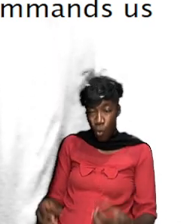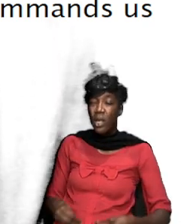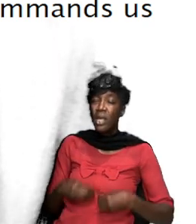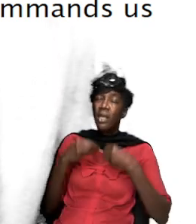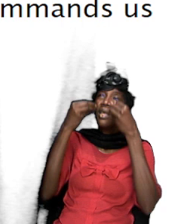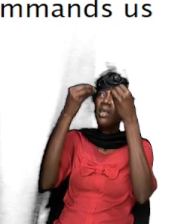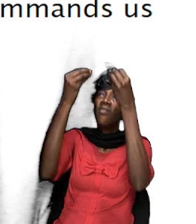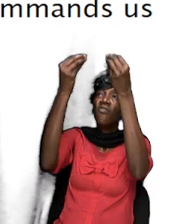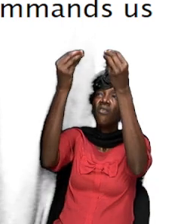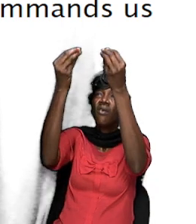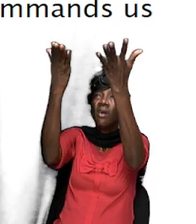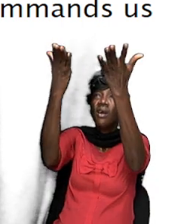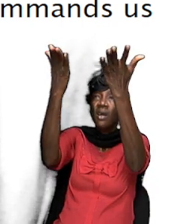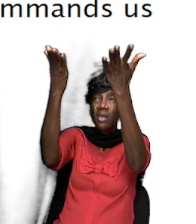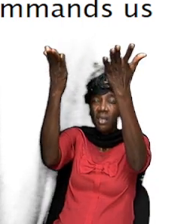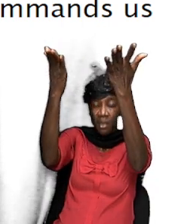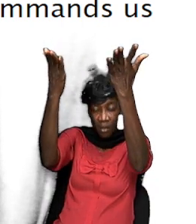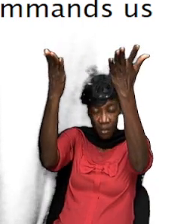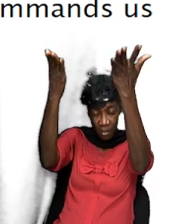you know.